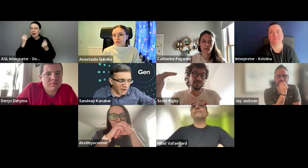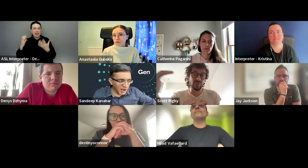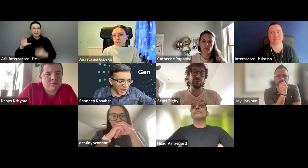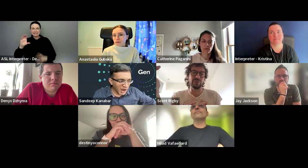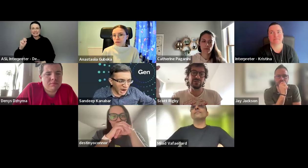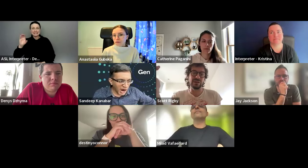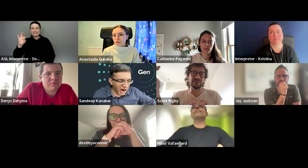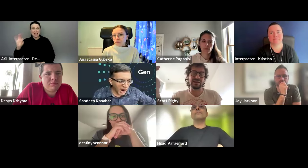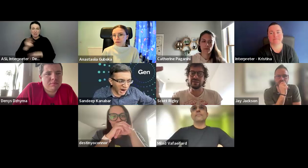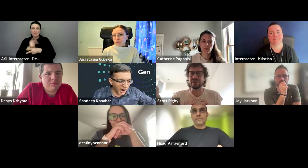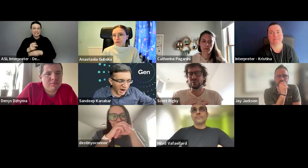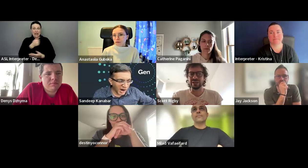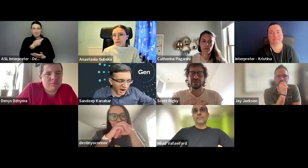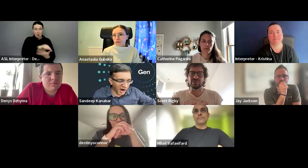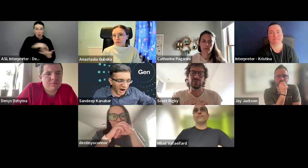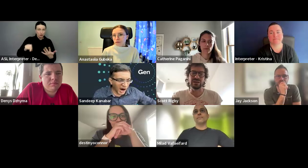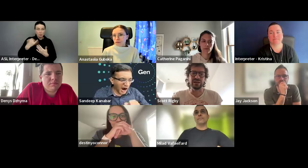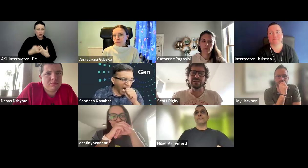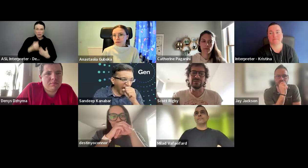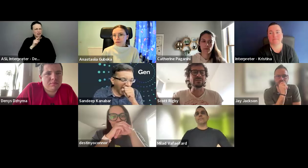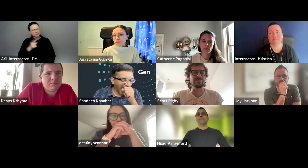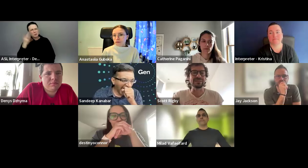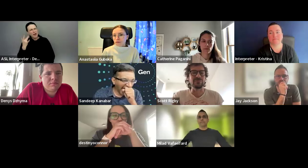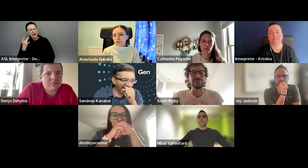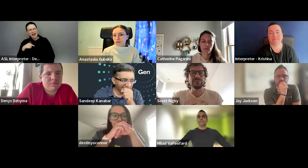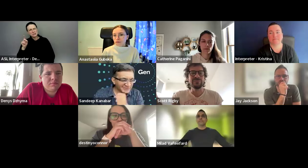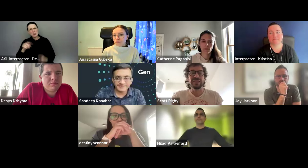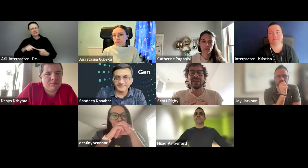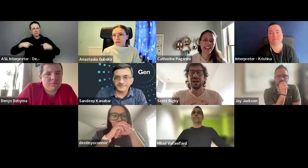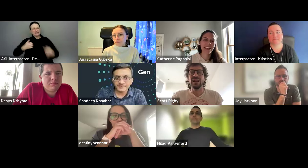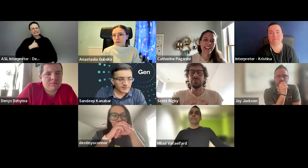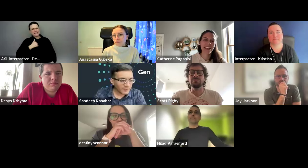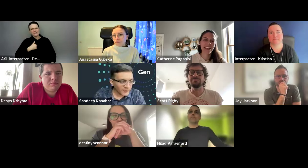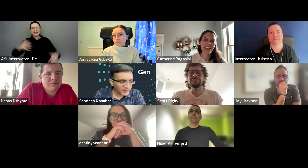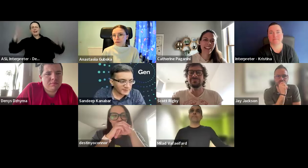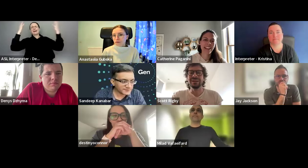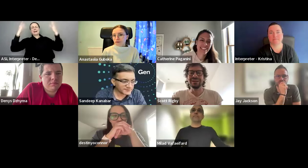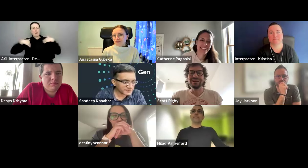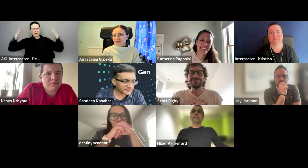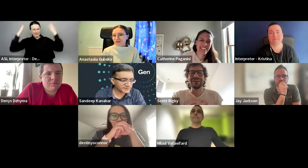that maintain multiple projects. I am really not sure why I do this to myself.